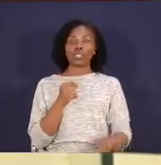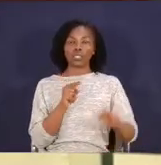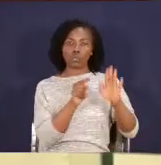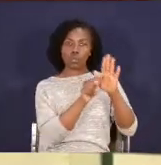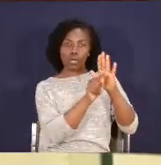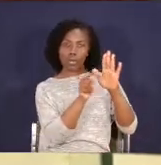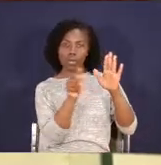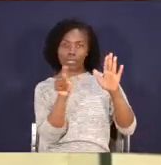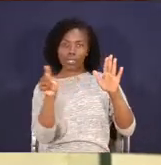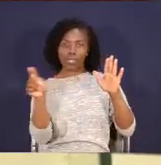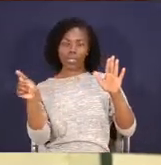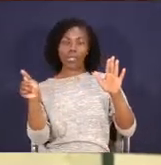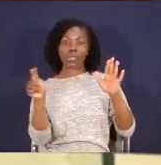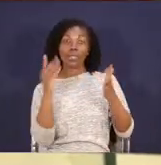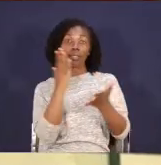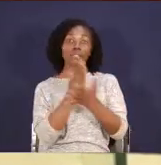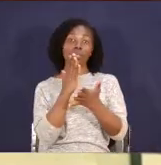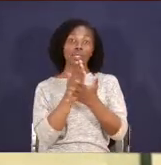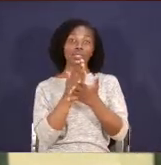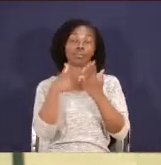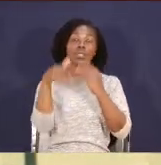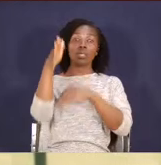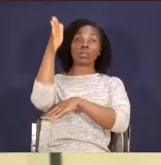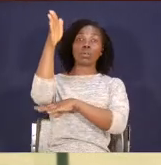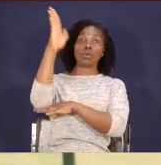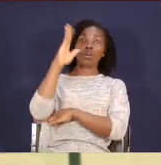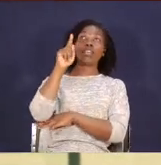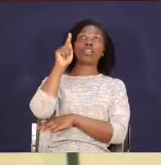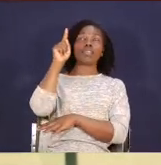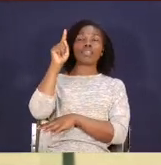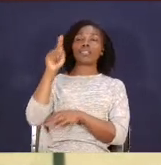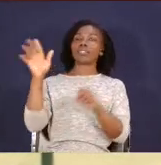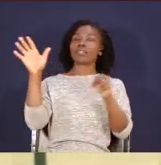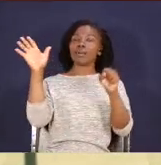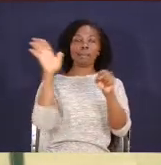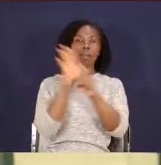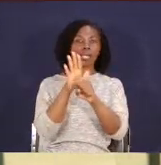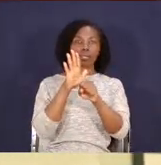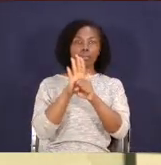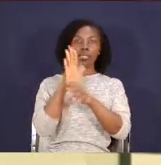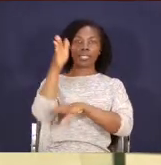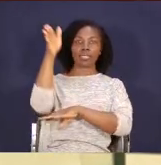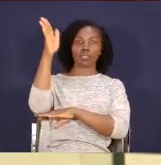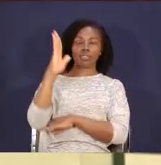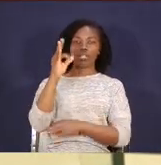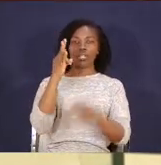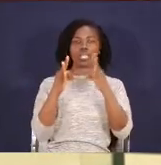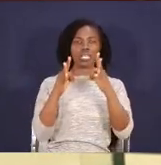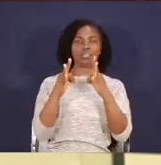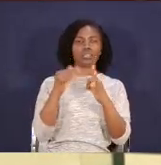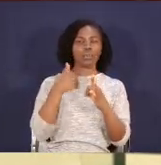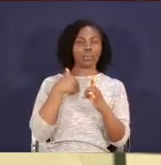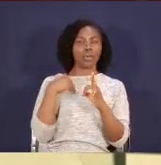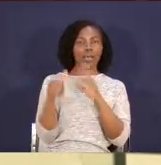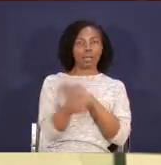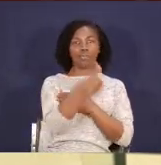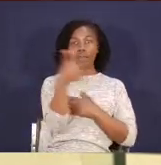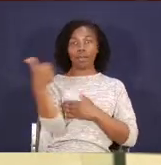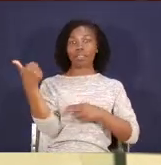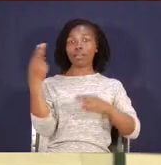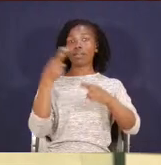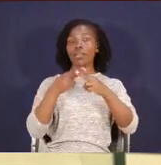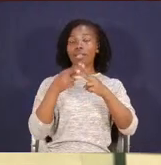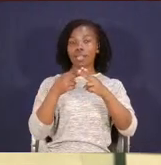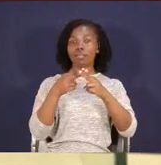underline the fact that God is a God of abundance. In fact, if there is another name I would give God, it would simply